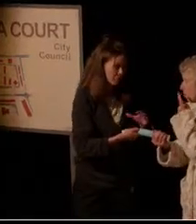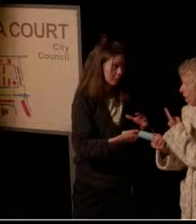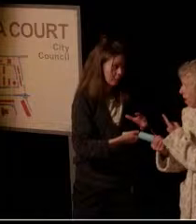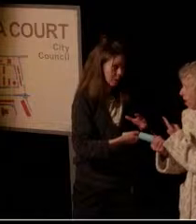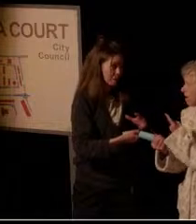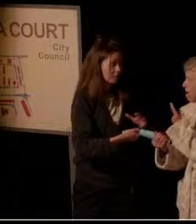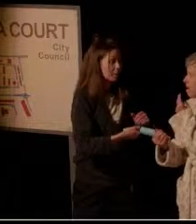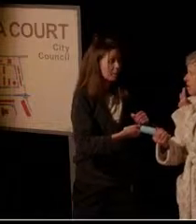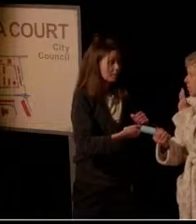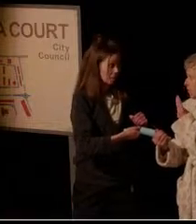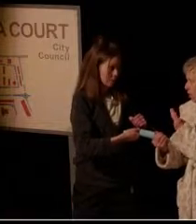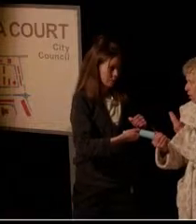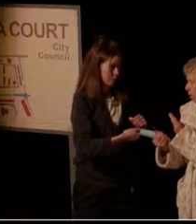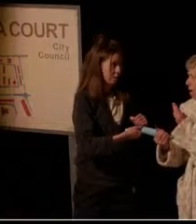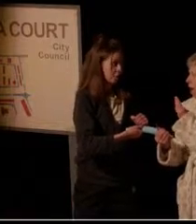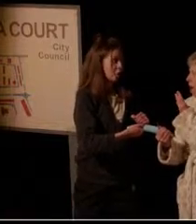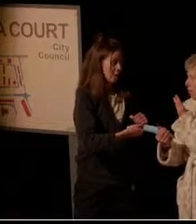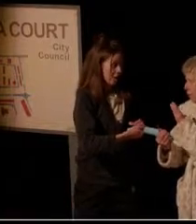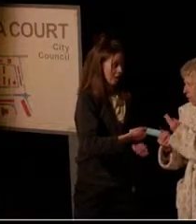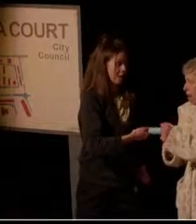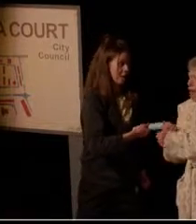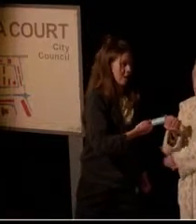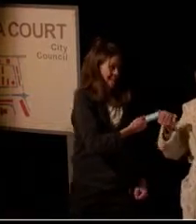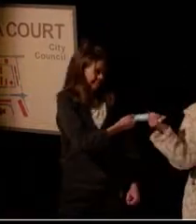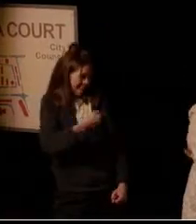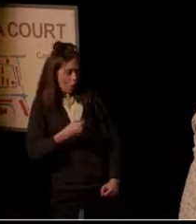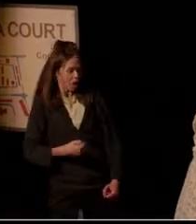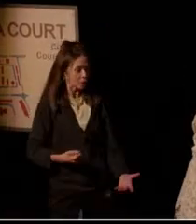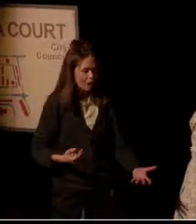Let's try it. Winner, chicken dinner. Familiar.